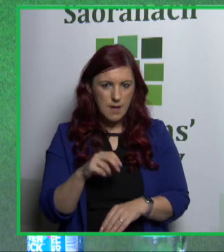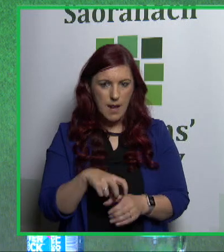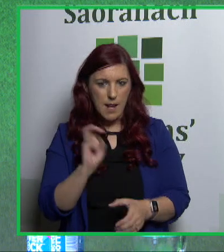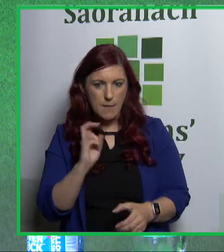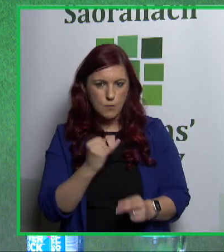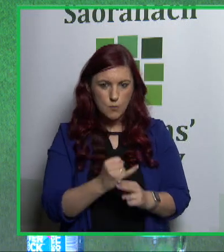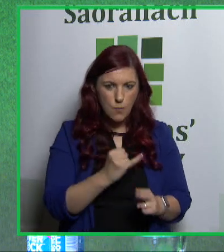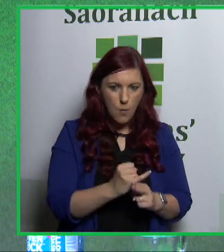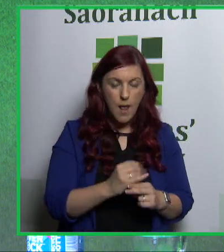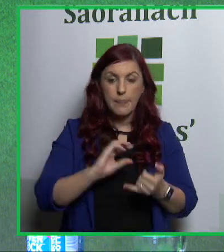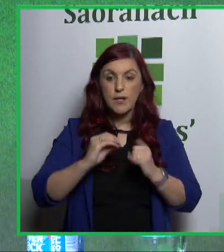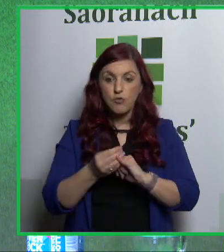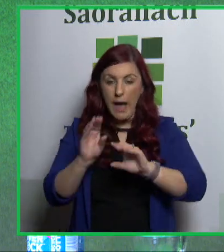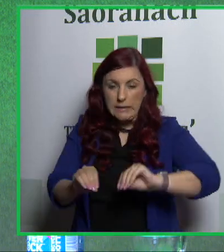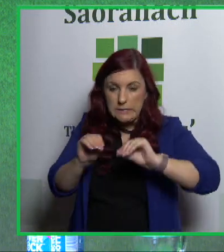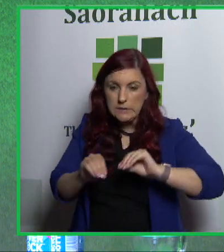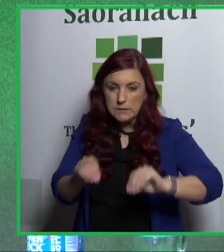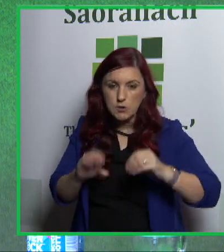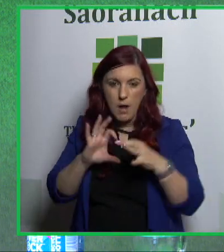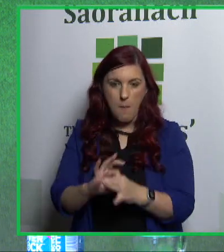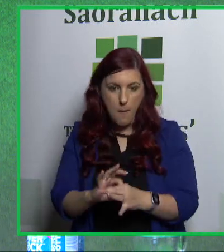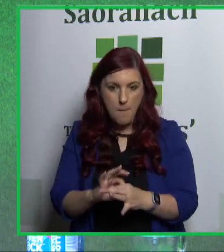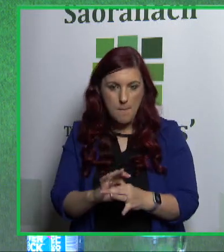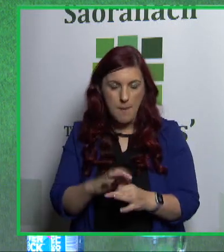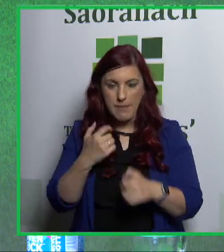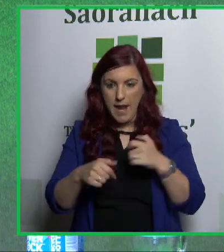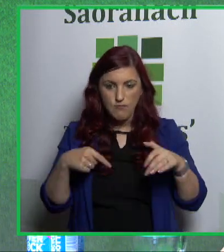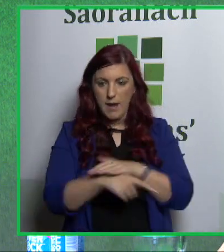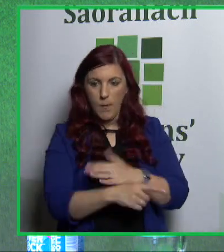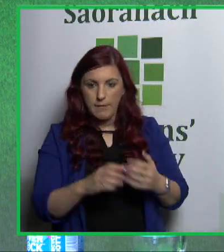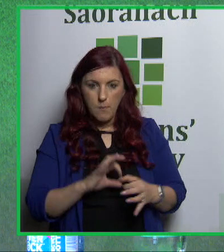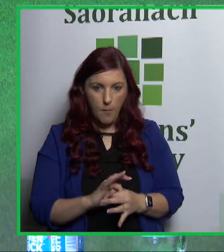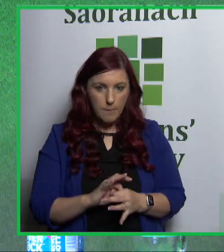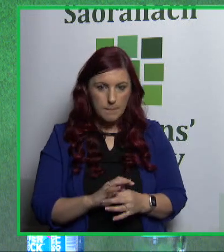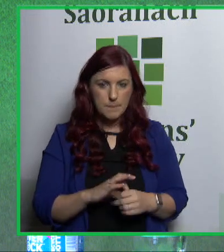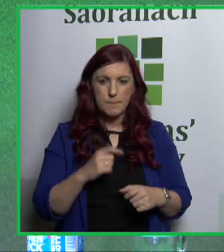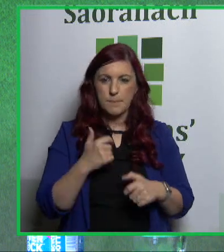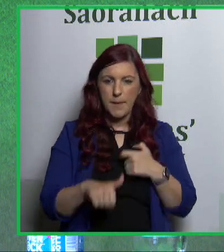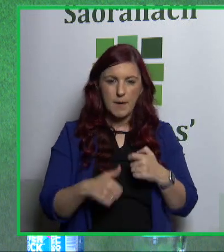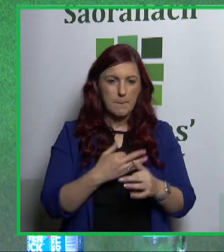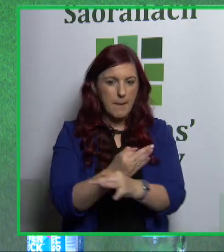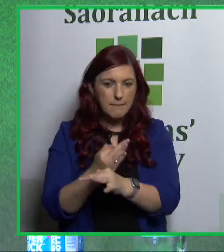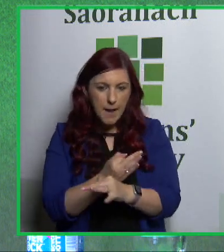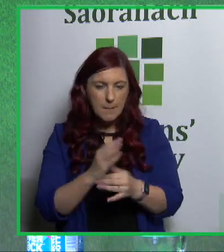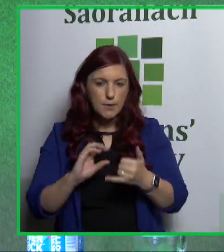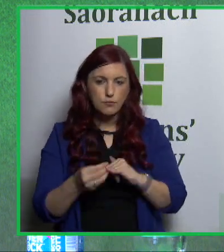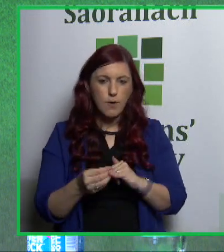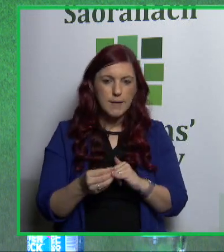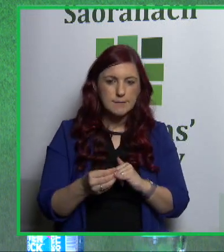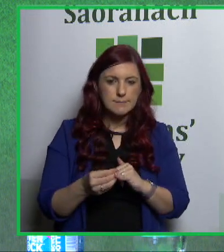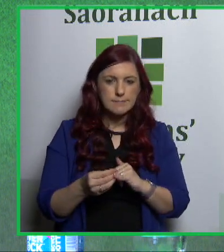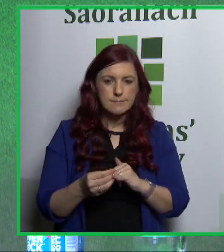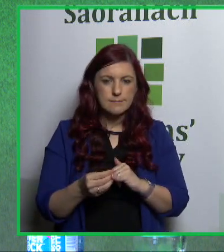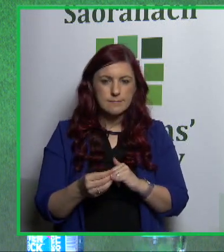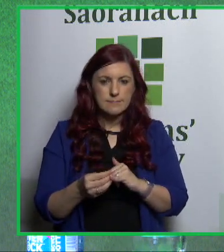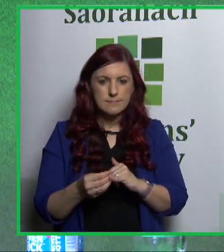to homeschool me. I'd run away from the home. My family tried to put me over, my